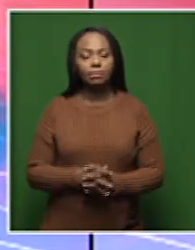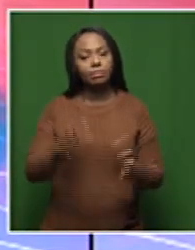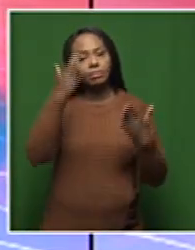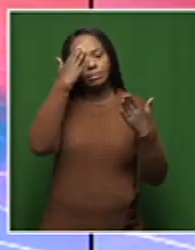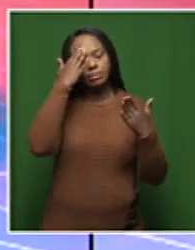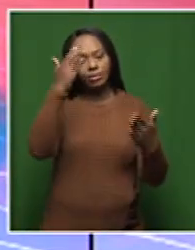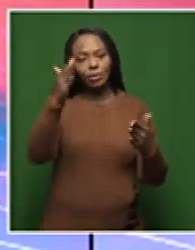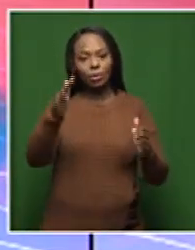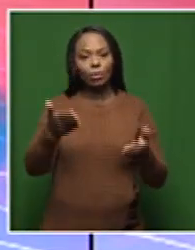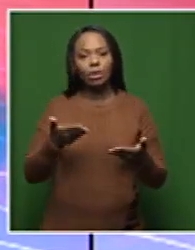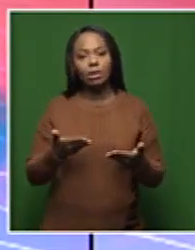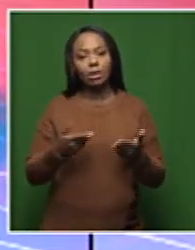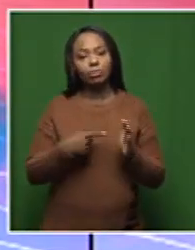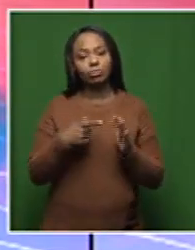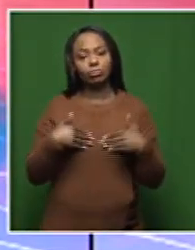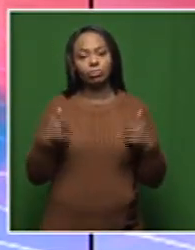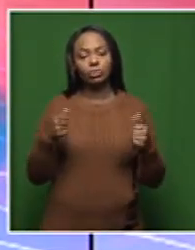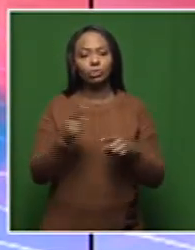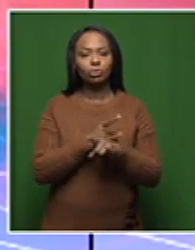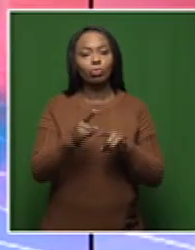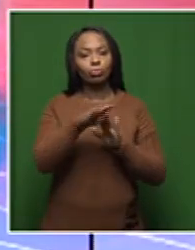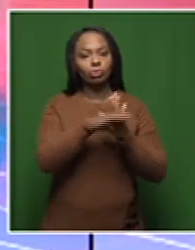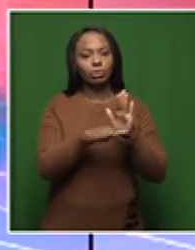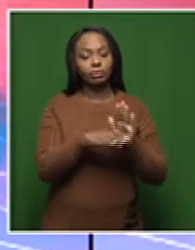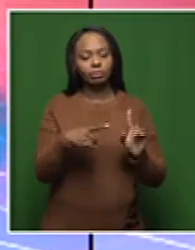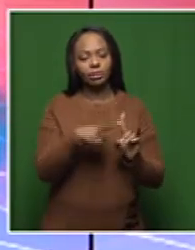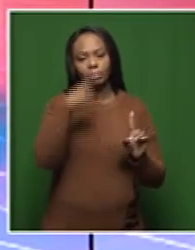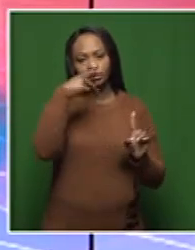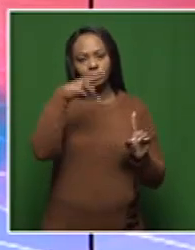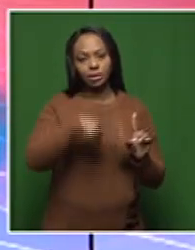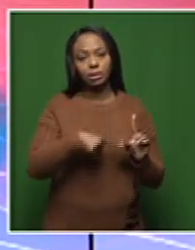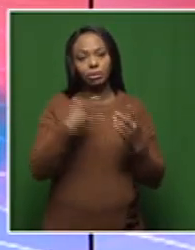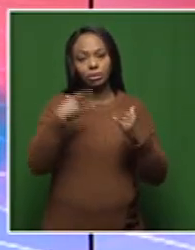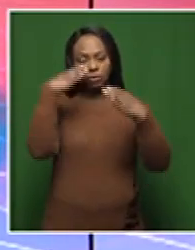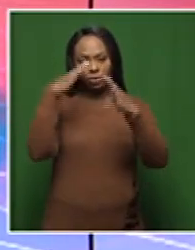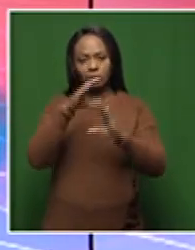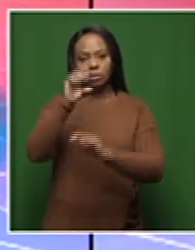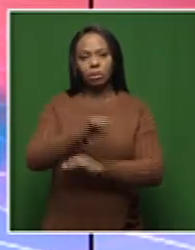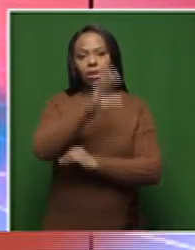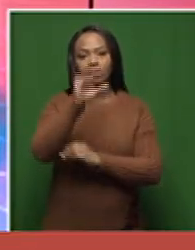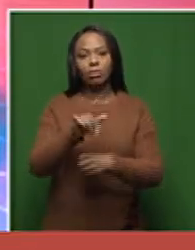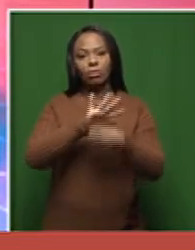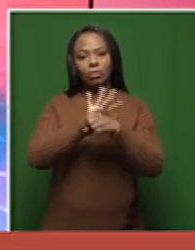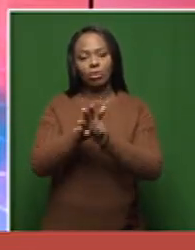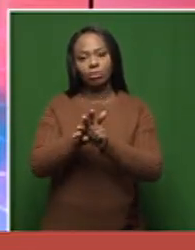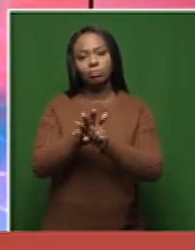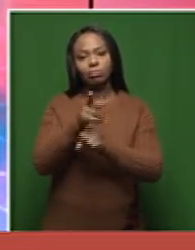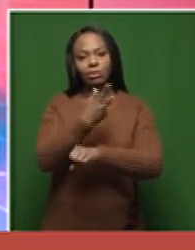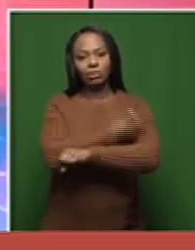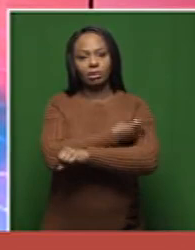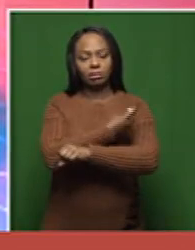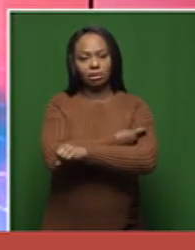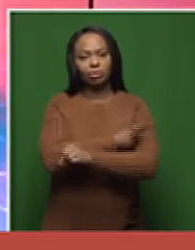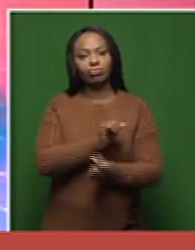Hello and welcome to this week's edition of Health Talk. I'm Peter Ndoro, and today we focus on South Africa's COVID-19 vaccine